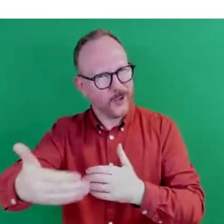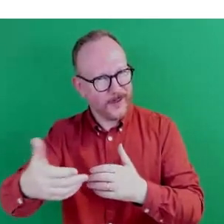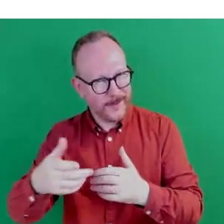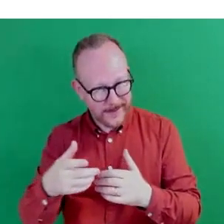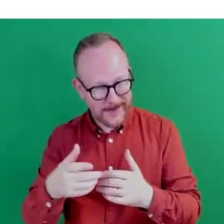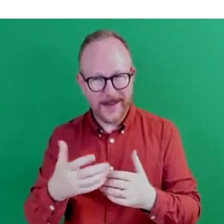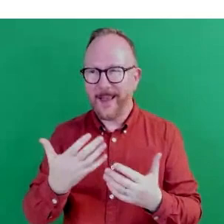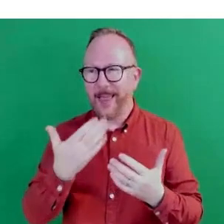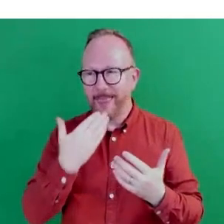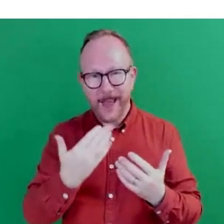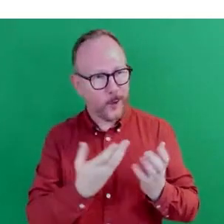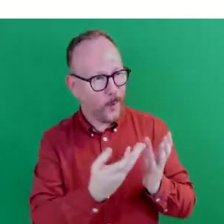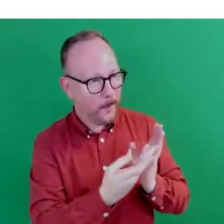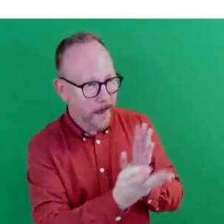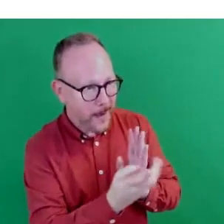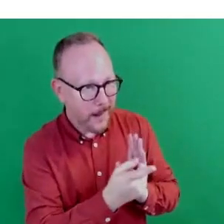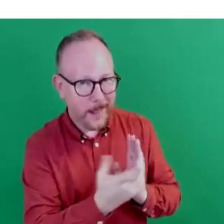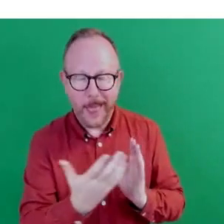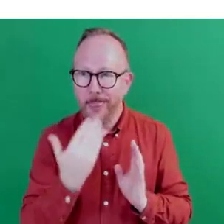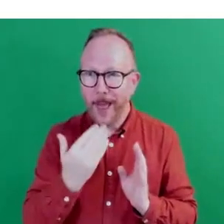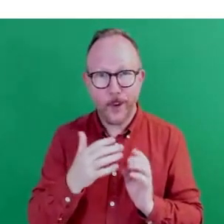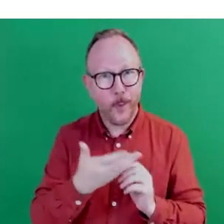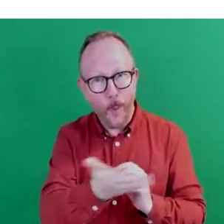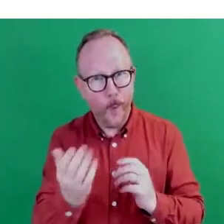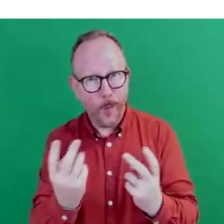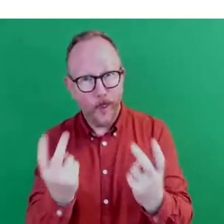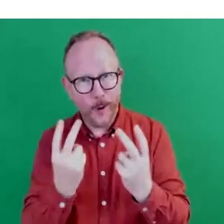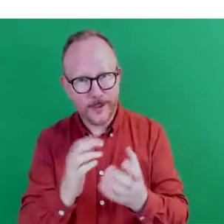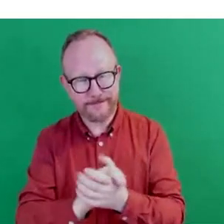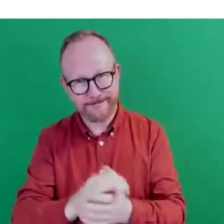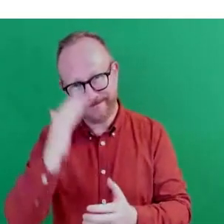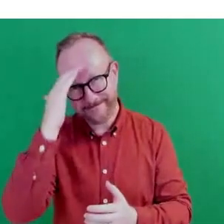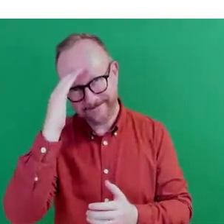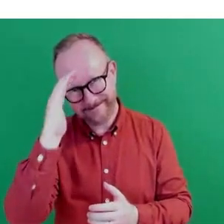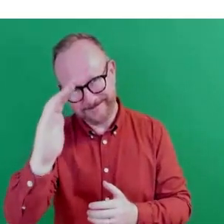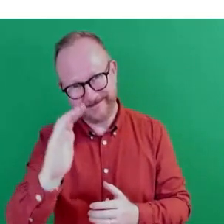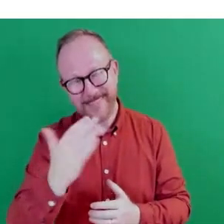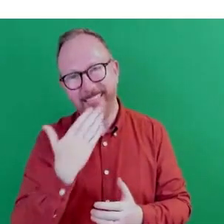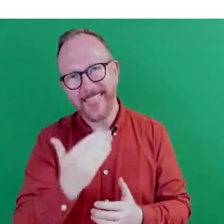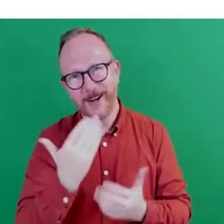afternoon, and goodbye for this afternoon. Thank you very much indeed.